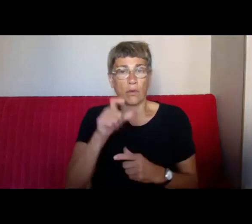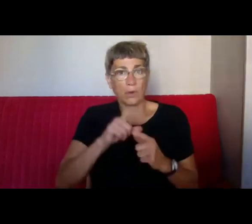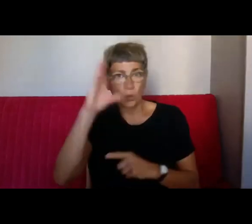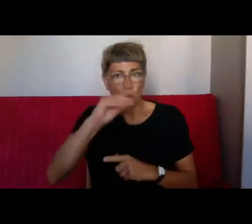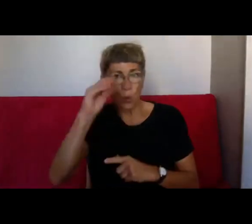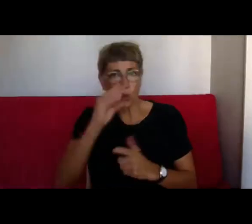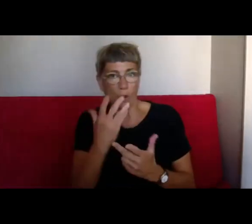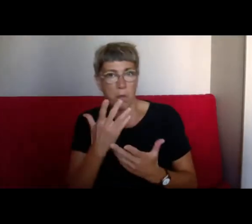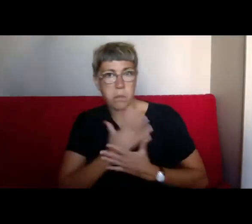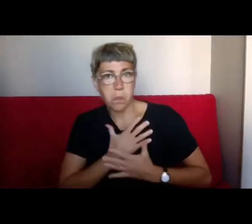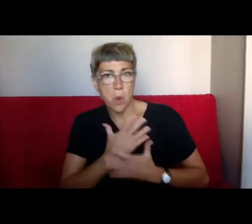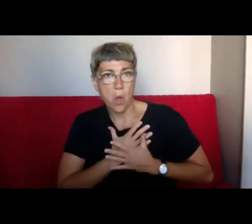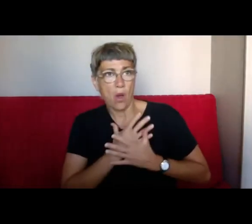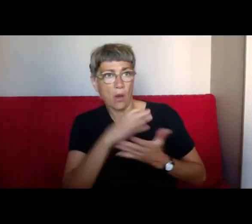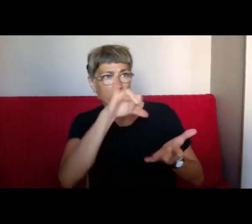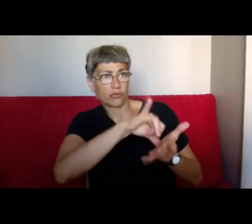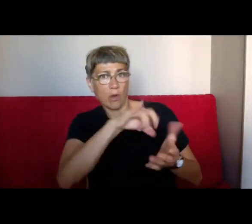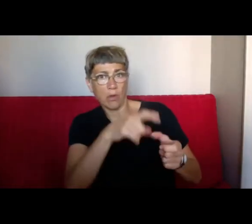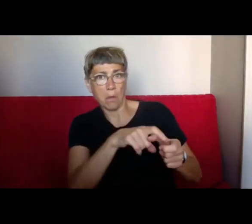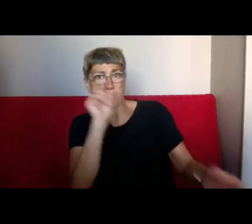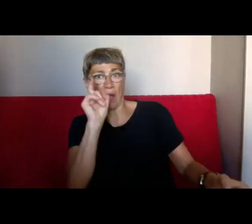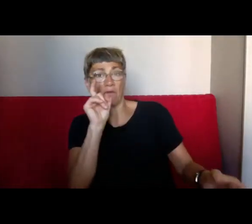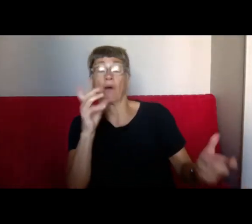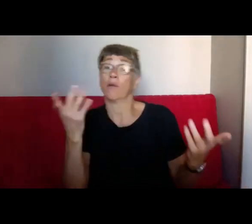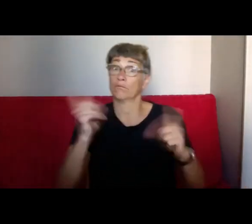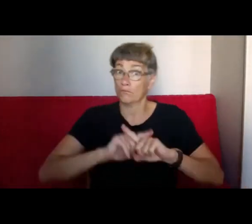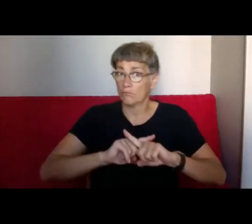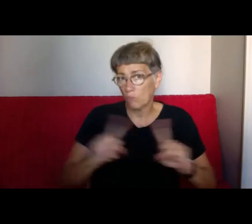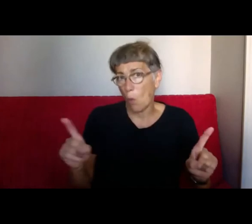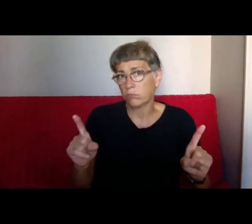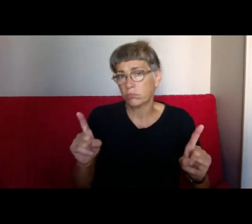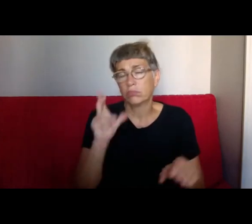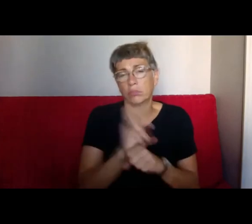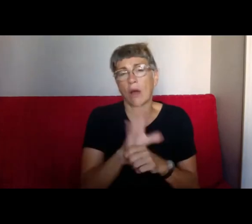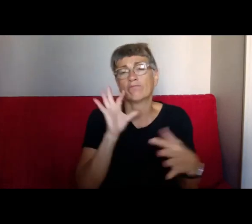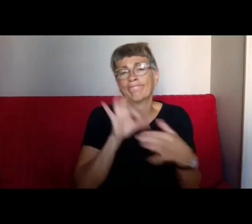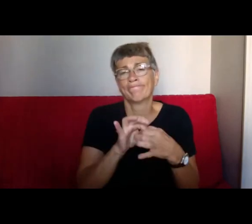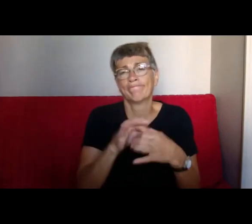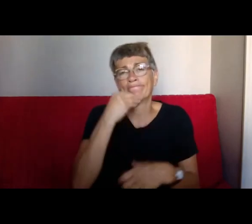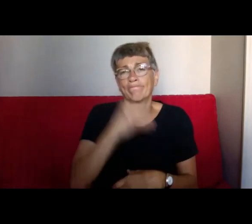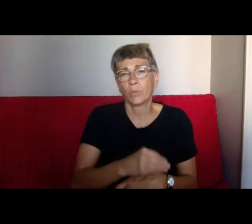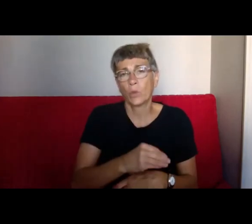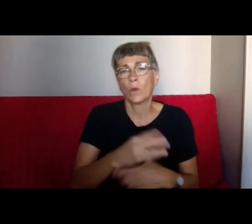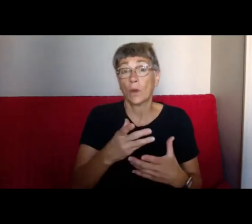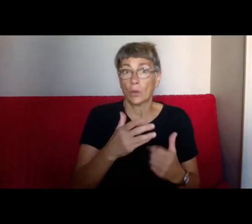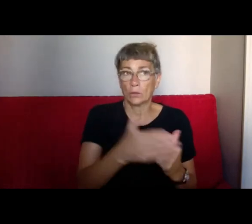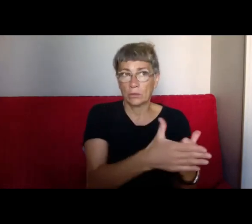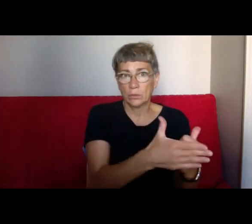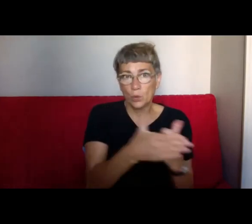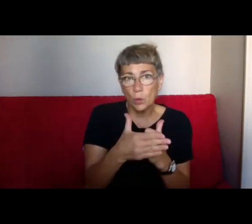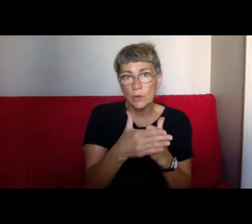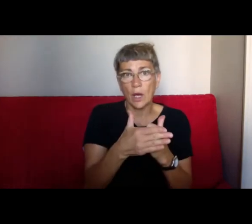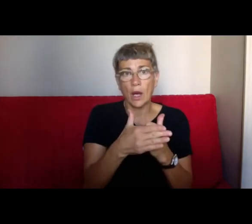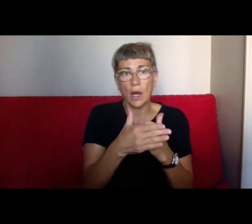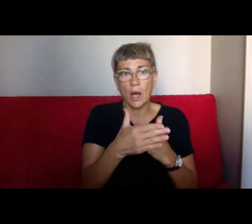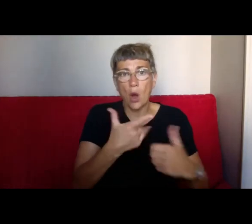that did not happen. With the technological support, we stayed together